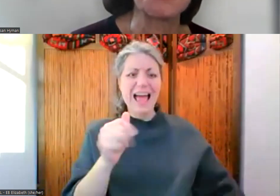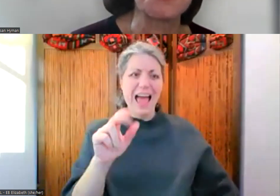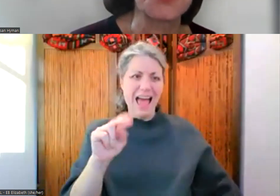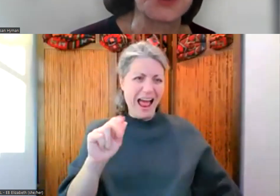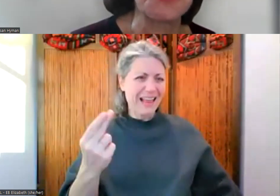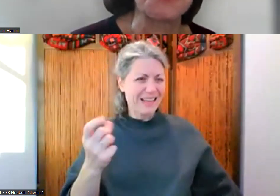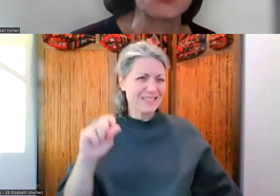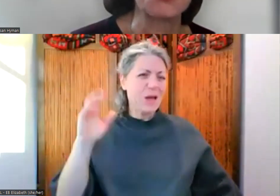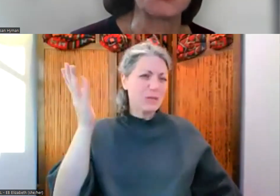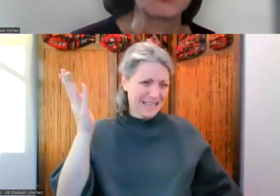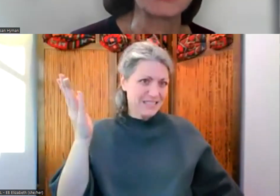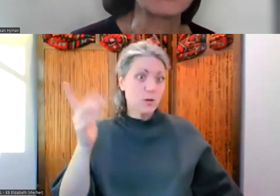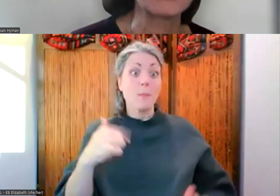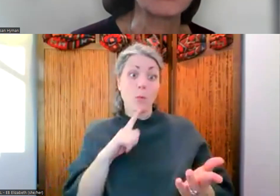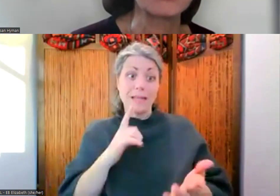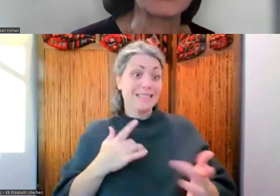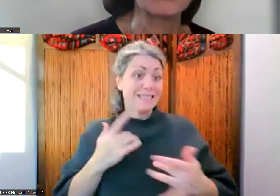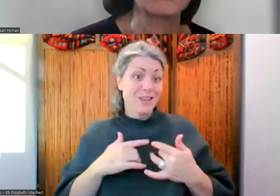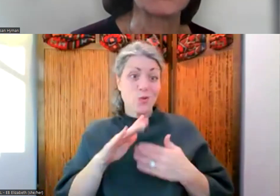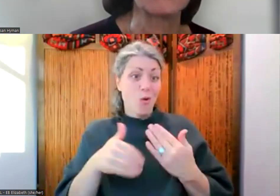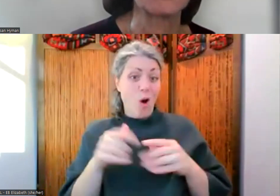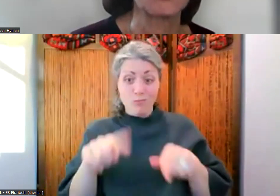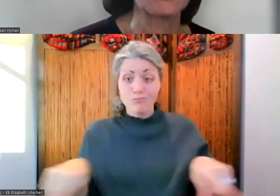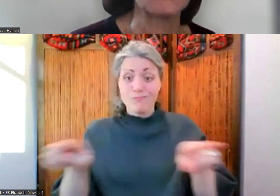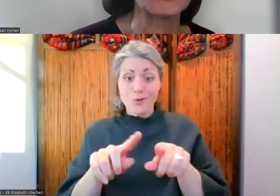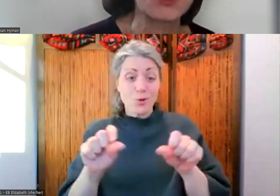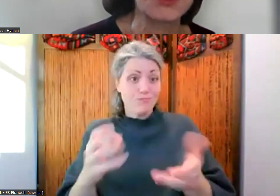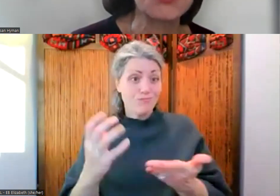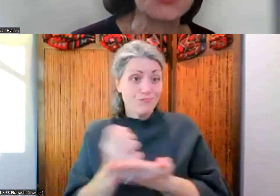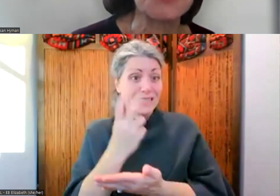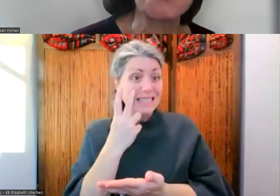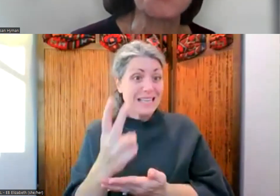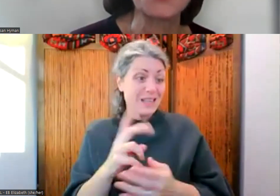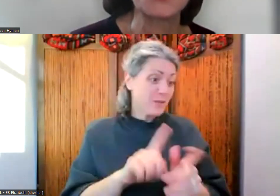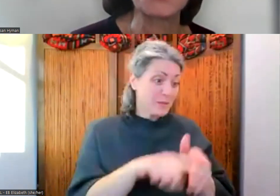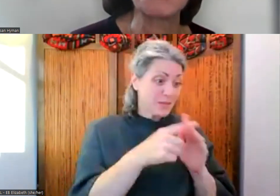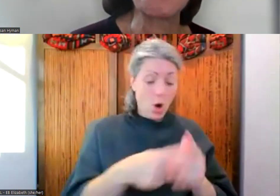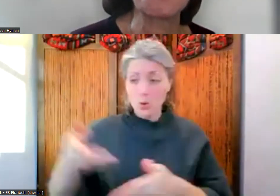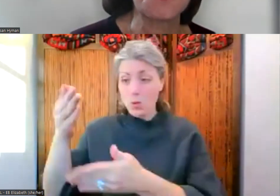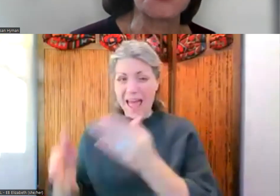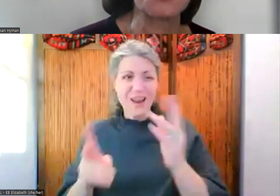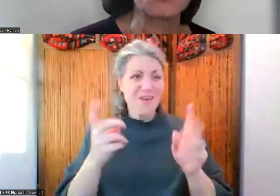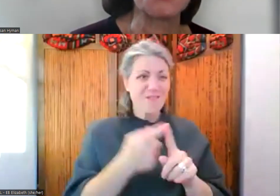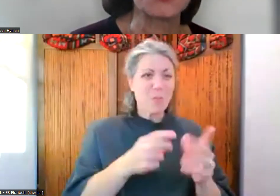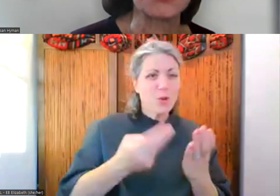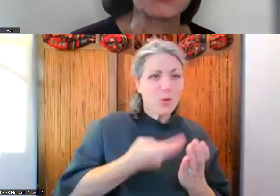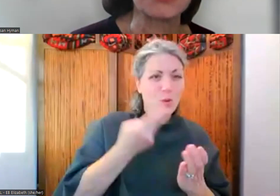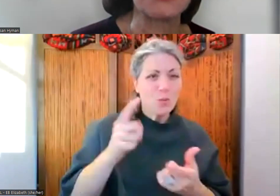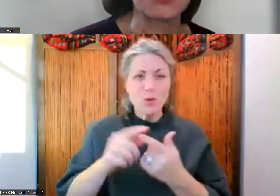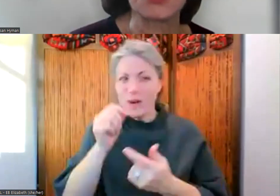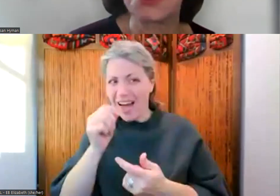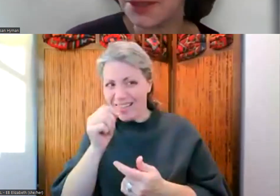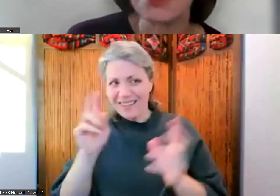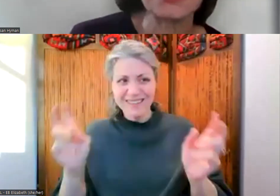excited that you all got to see this from soup to nuts. We'll be putting